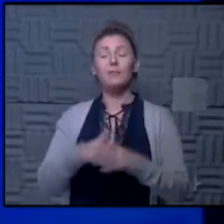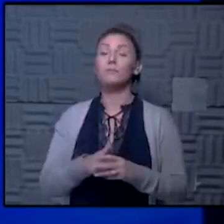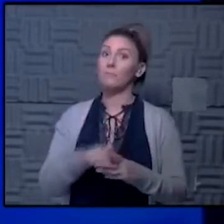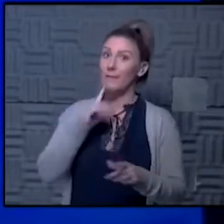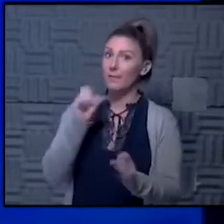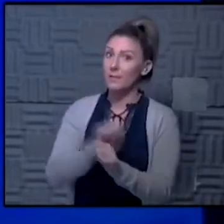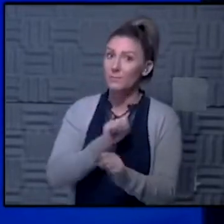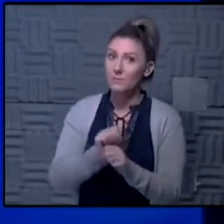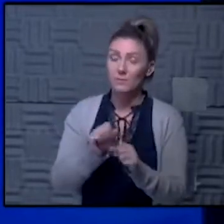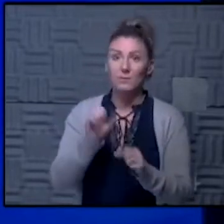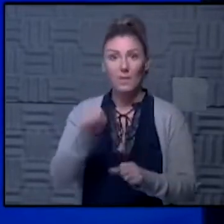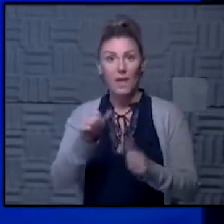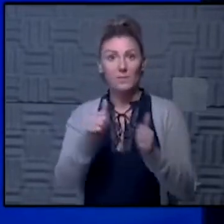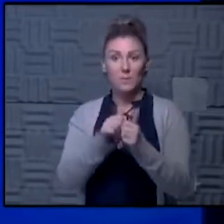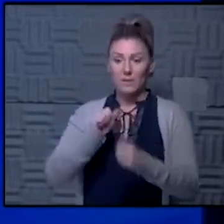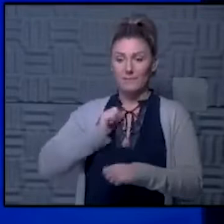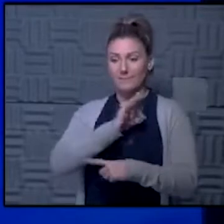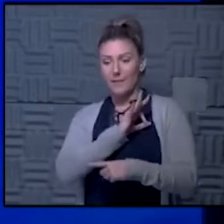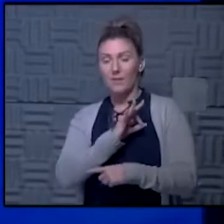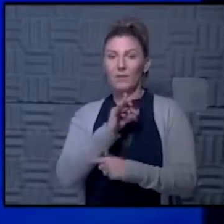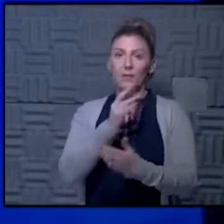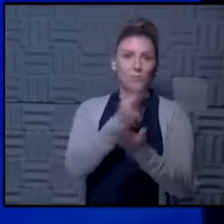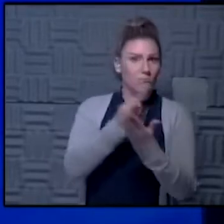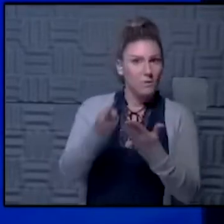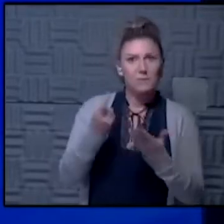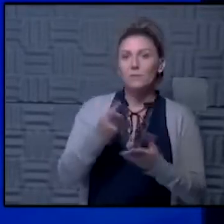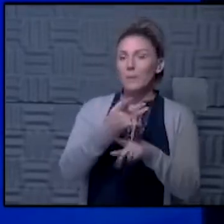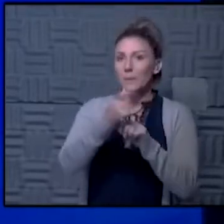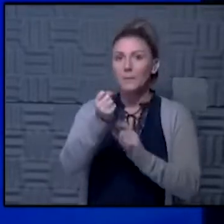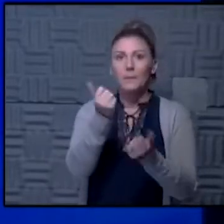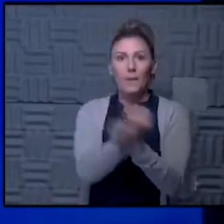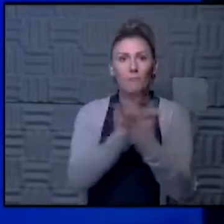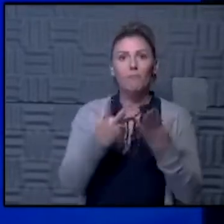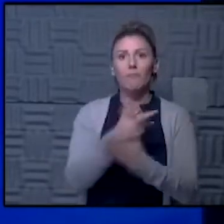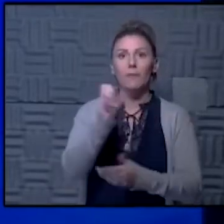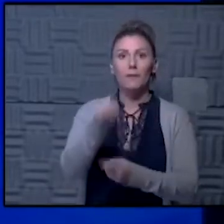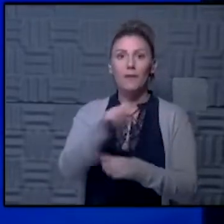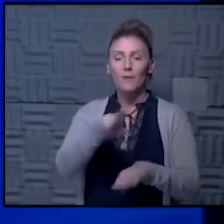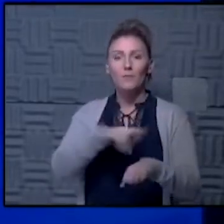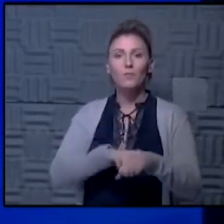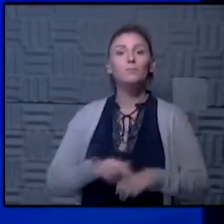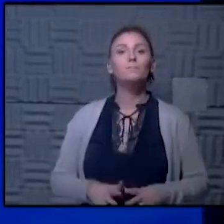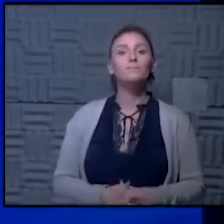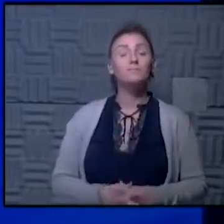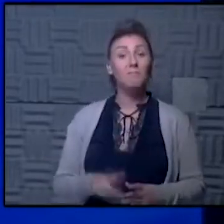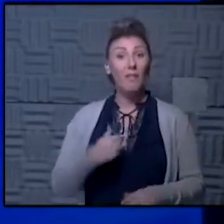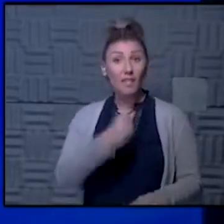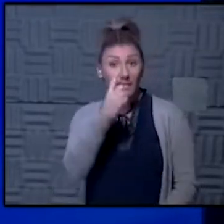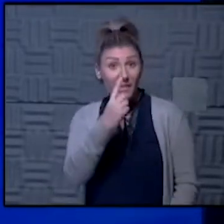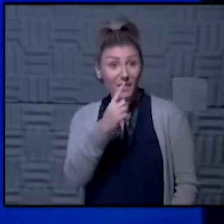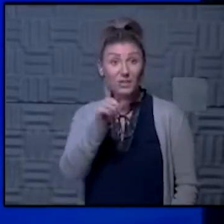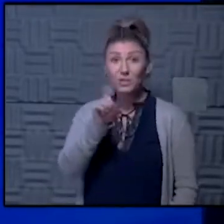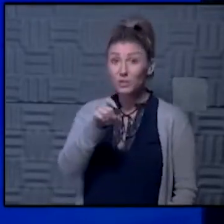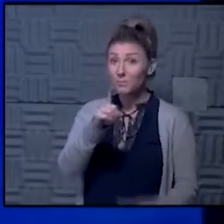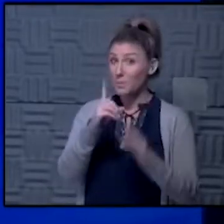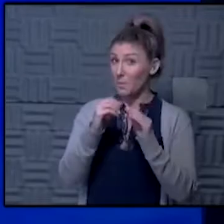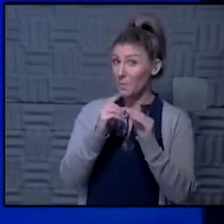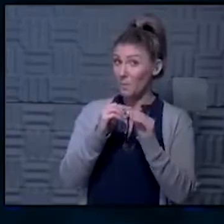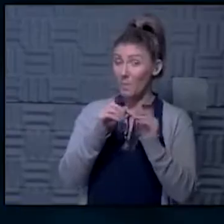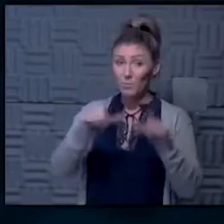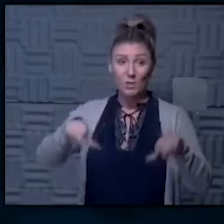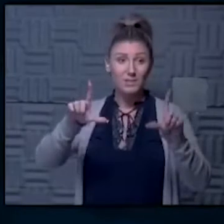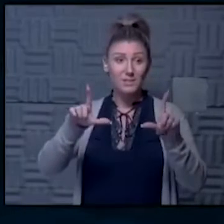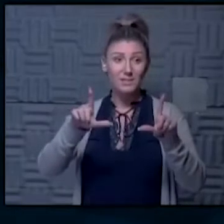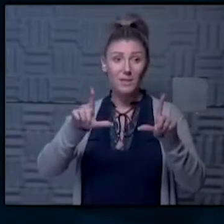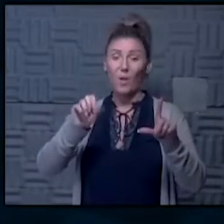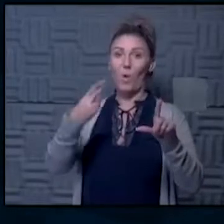Absolutely, yeah, with staffing and absolutely resources, of course. All right, I think there should be one more slide